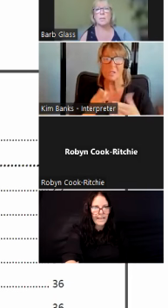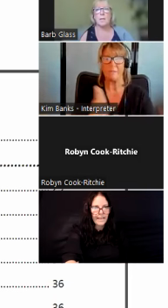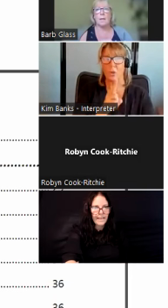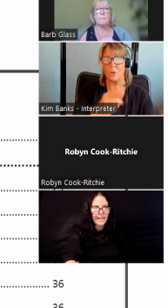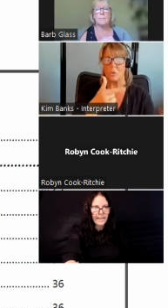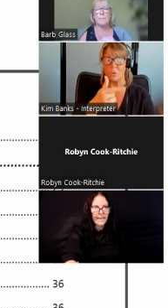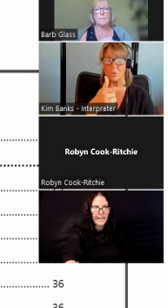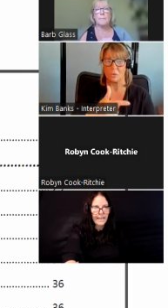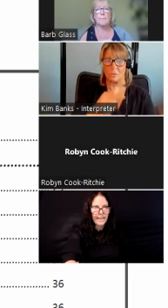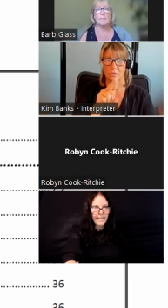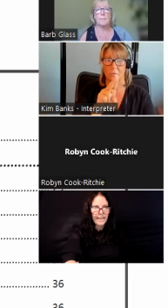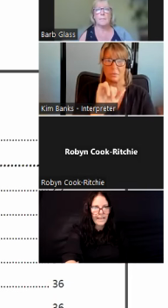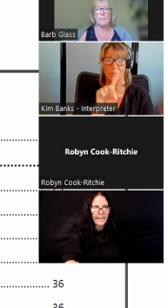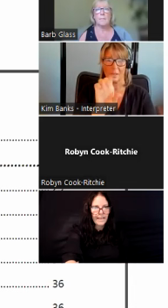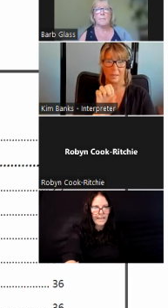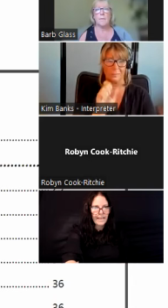discussion today.